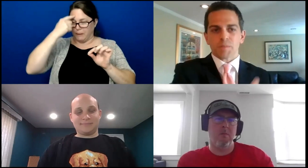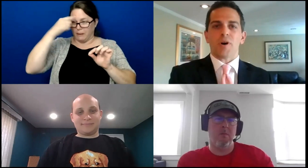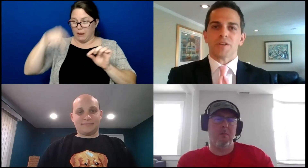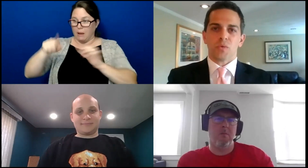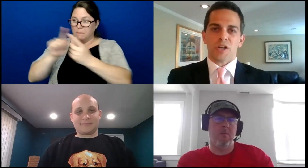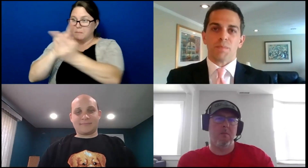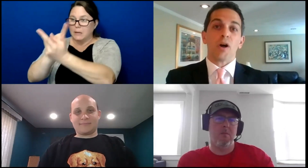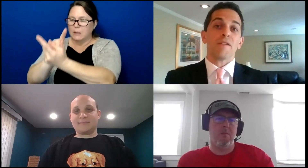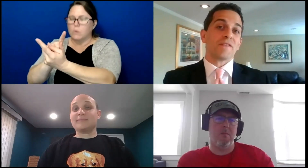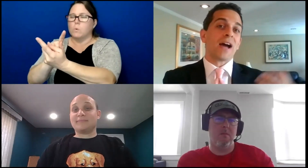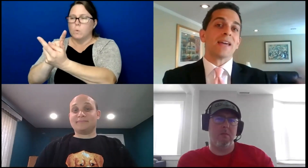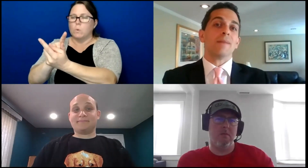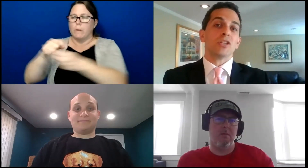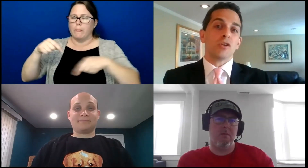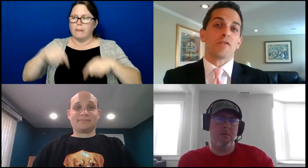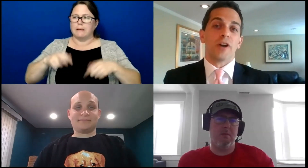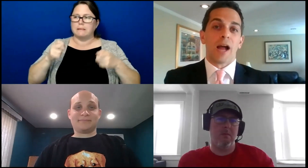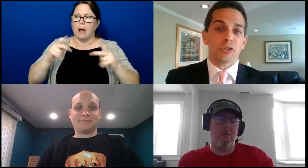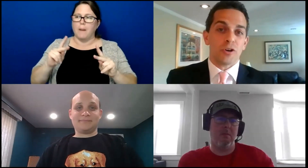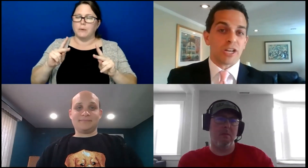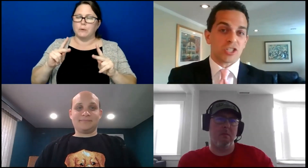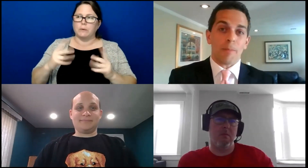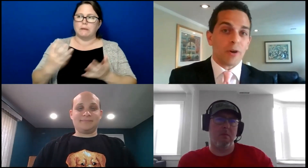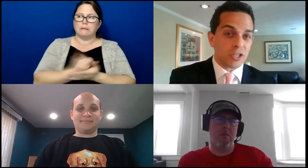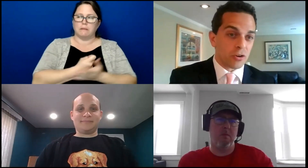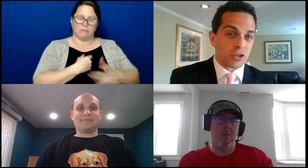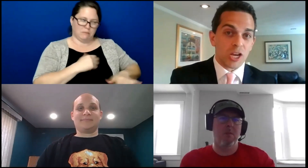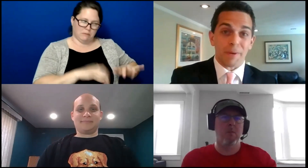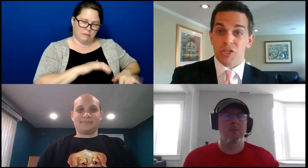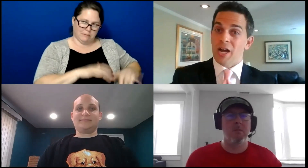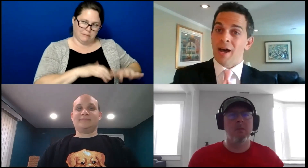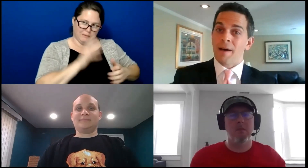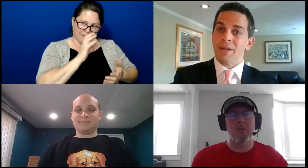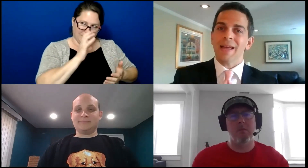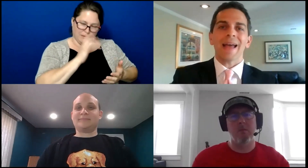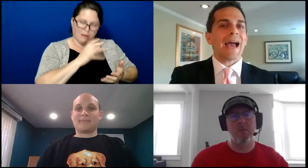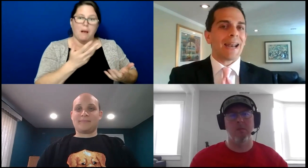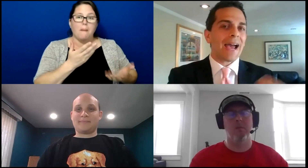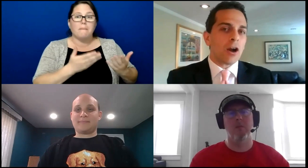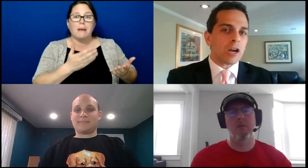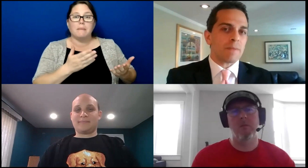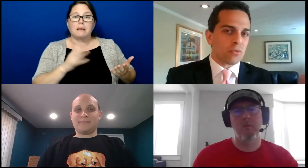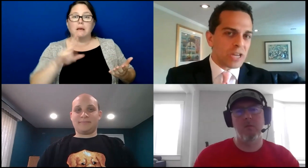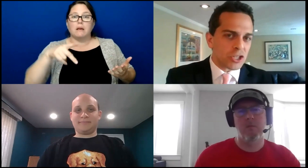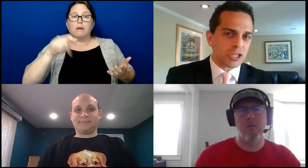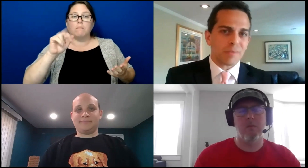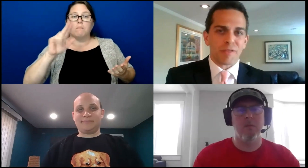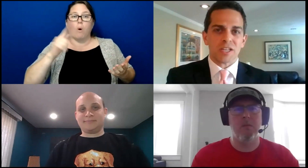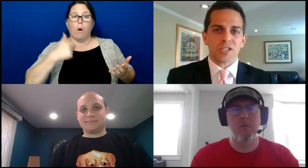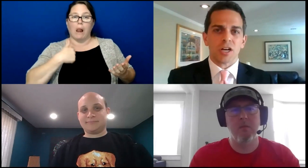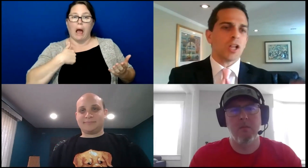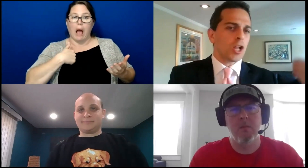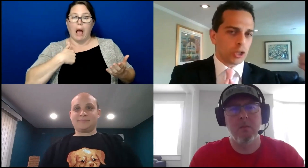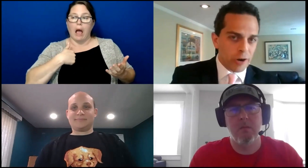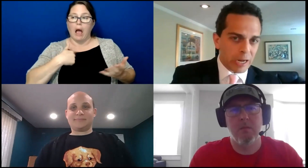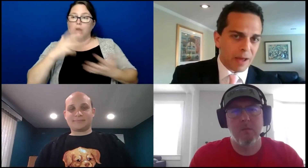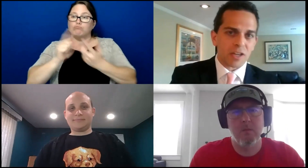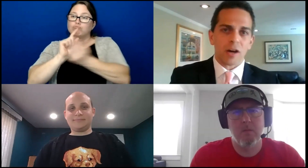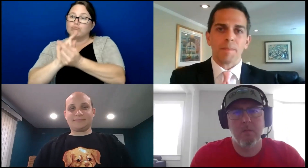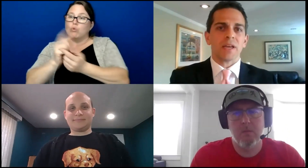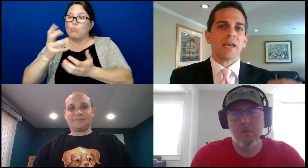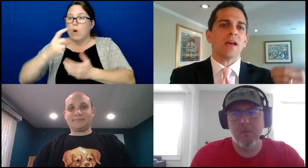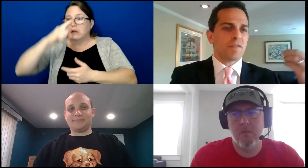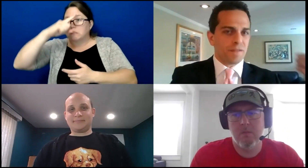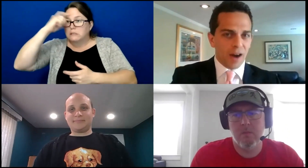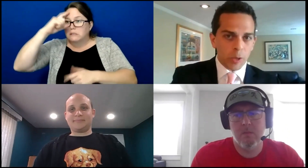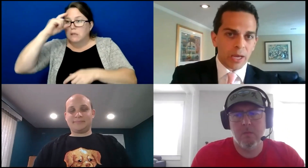ask Paul this question. Paul, if I came to you for an opportunity, a summer internship, a job, and I had already been researching Bethesda, learning about